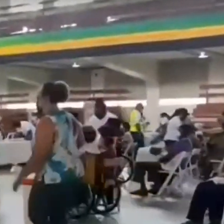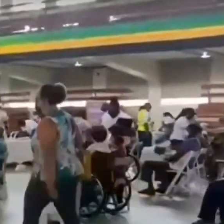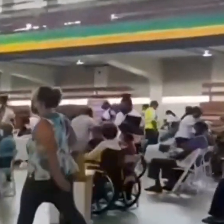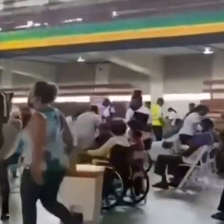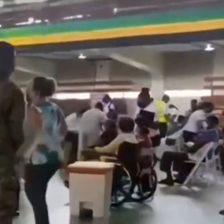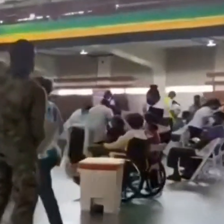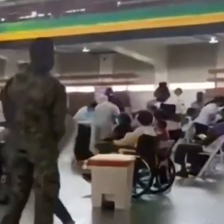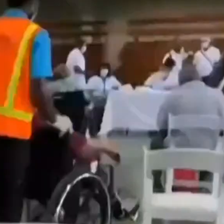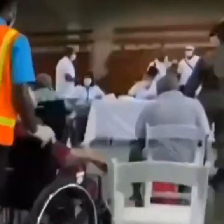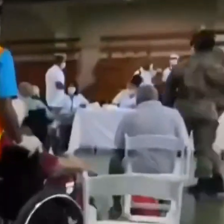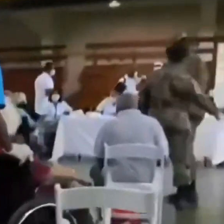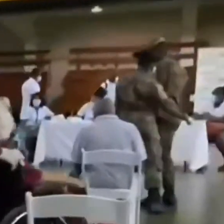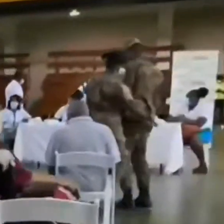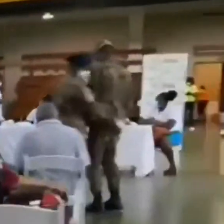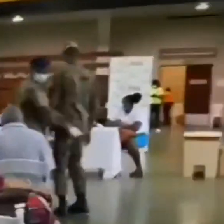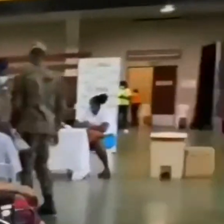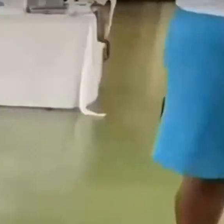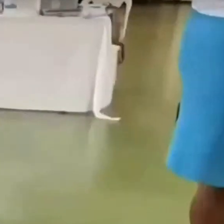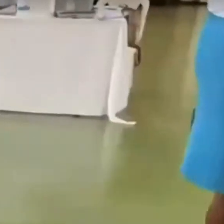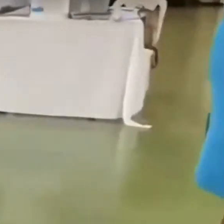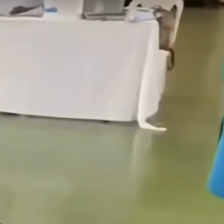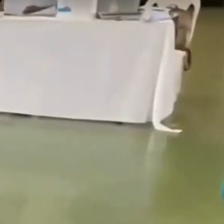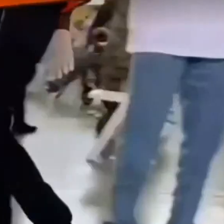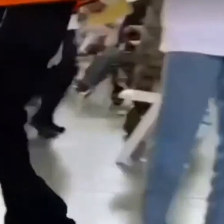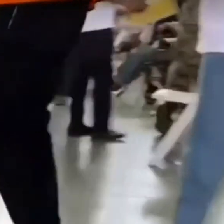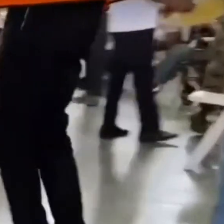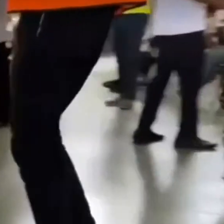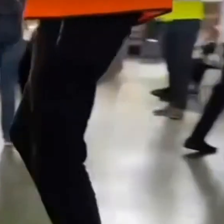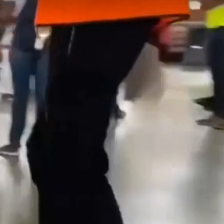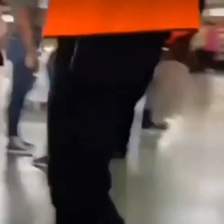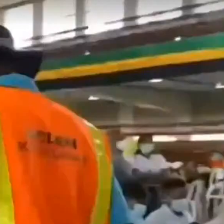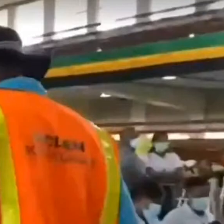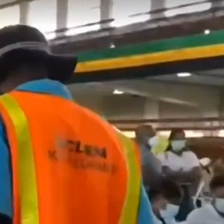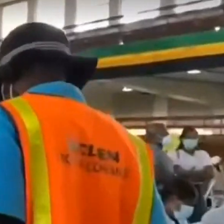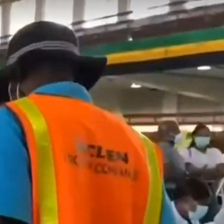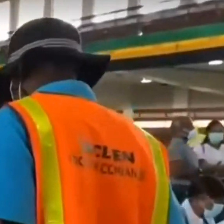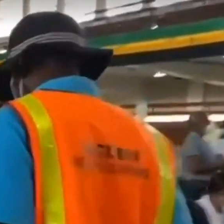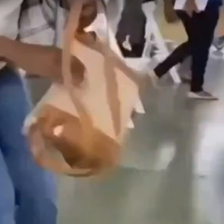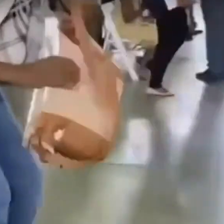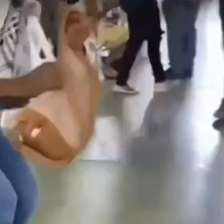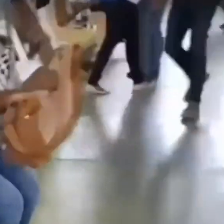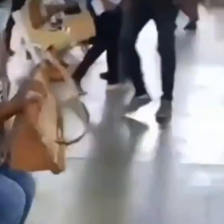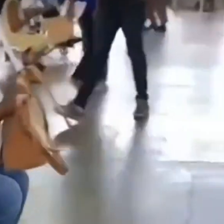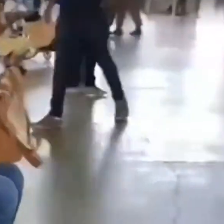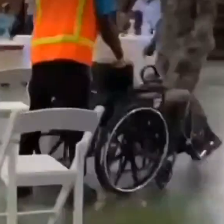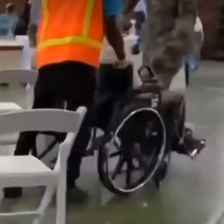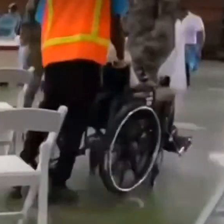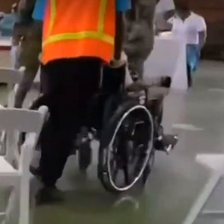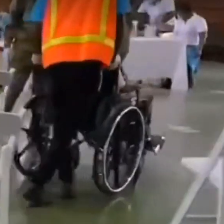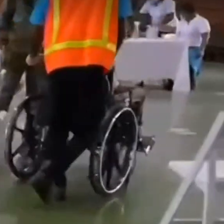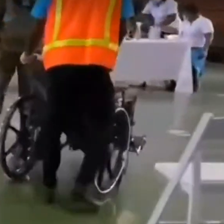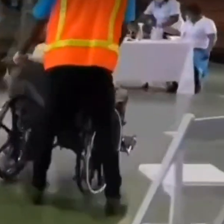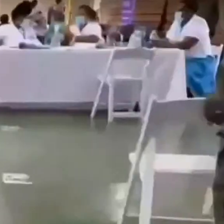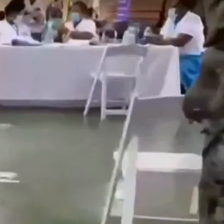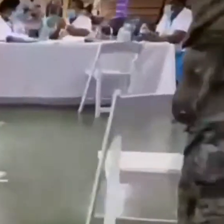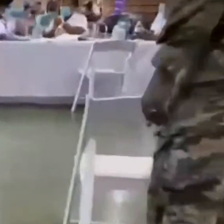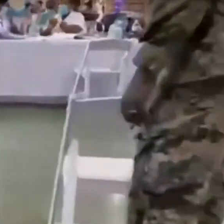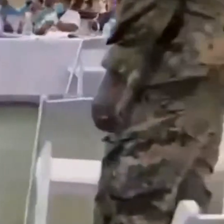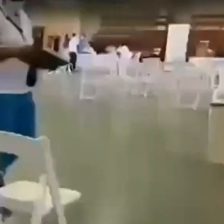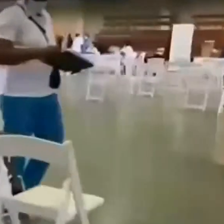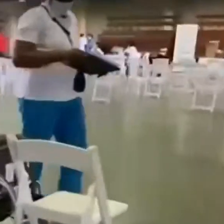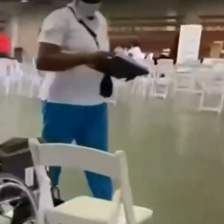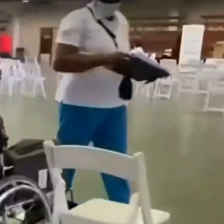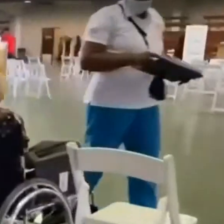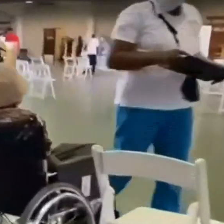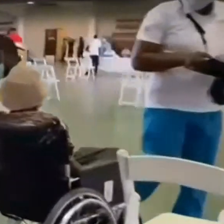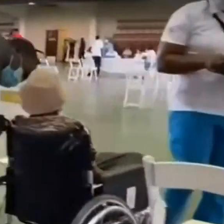appreciate. Don't ever wanna act too high and mighty, cause tomorrow I can fall down on my